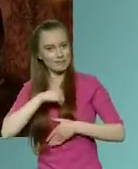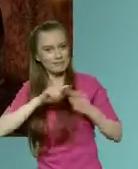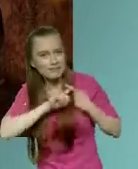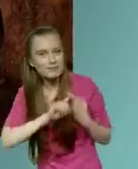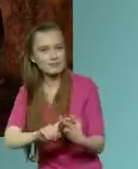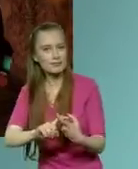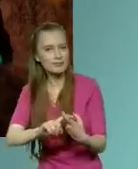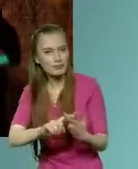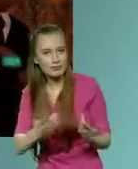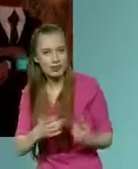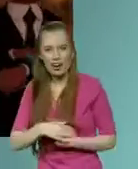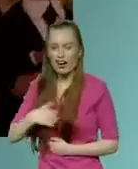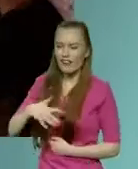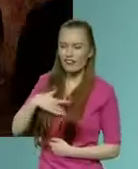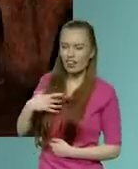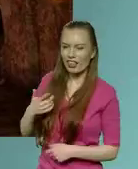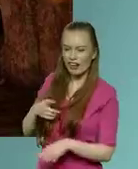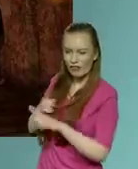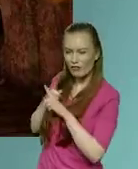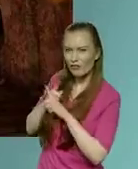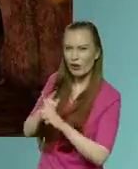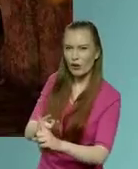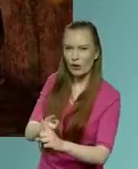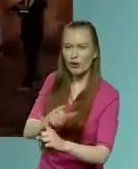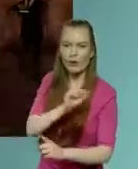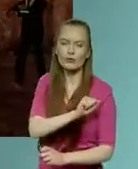the feeling we're being followed. Stay on your guard.